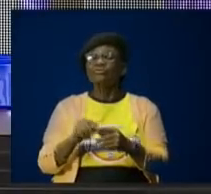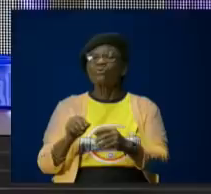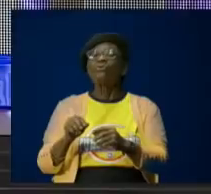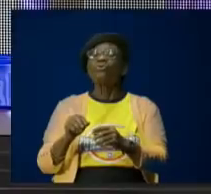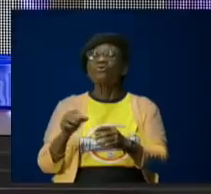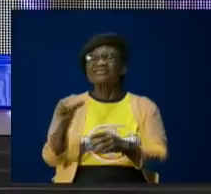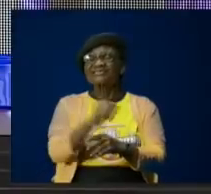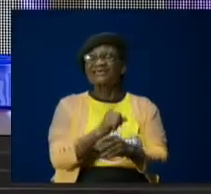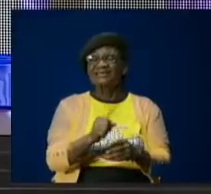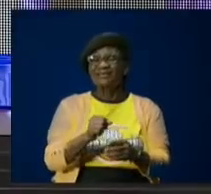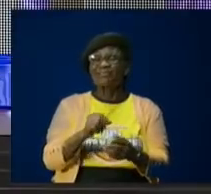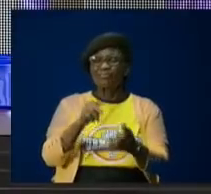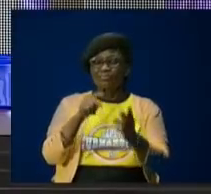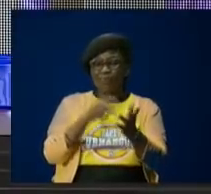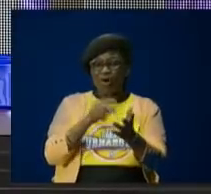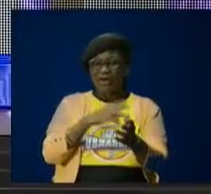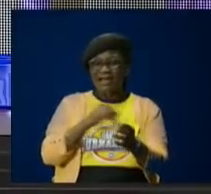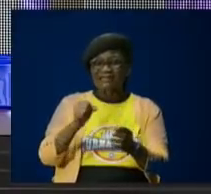leave.